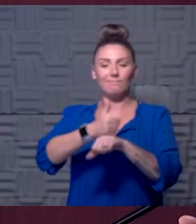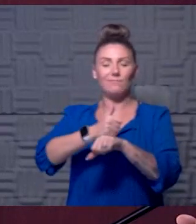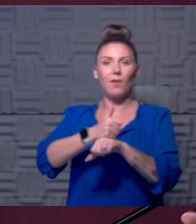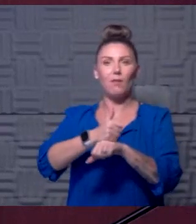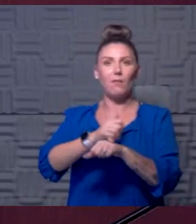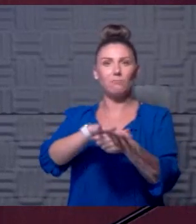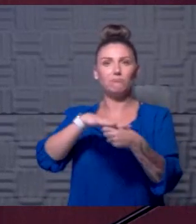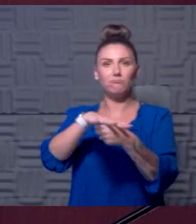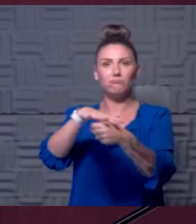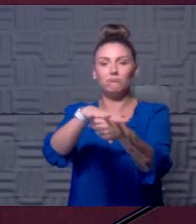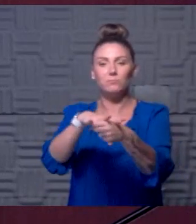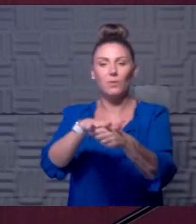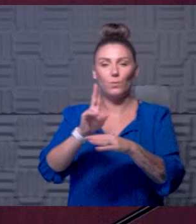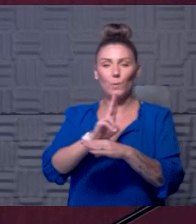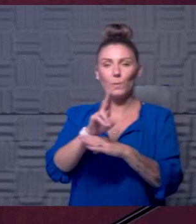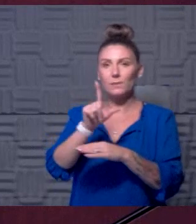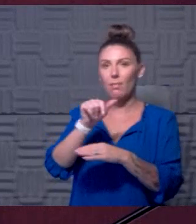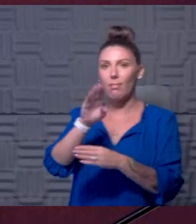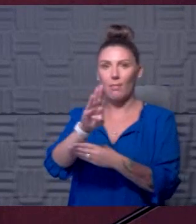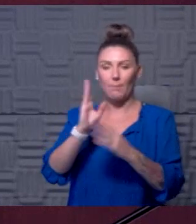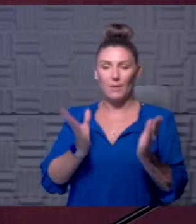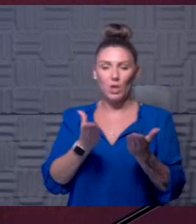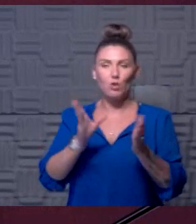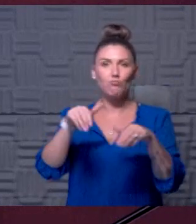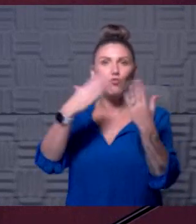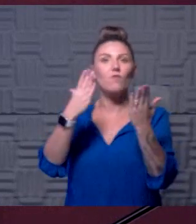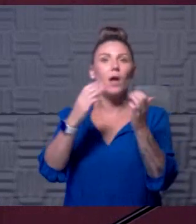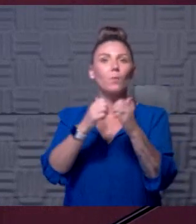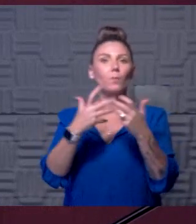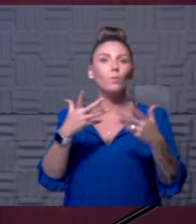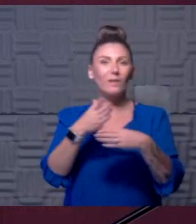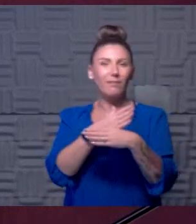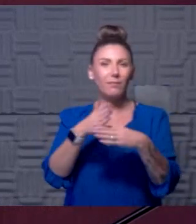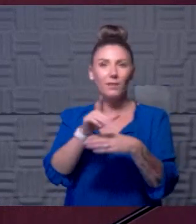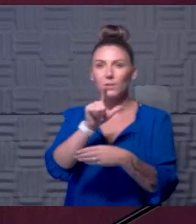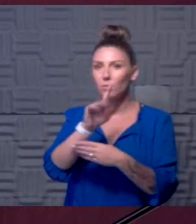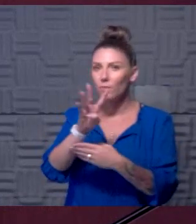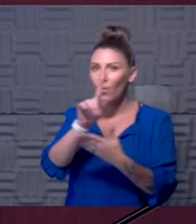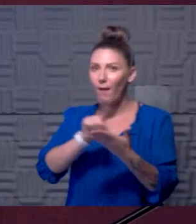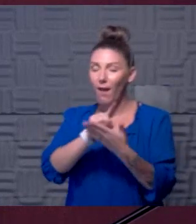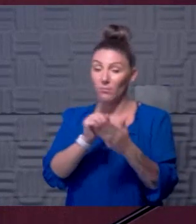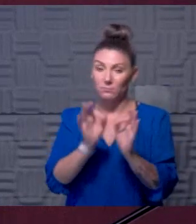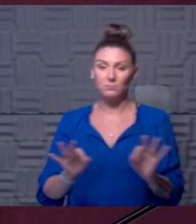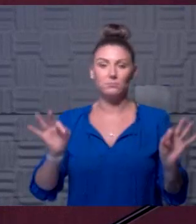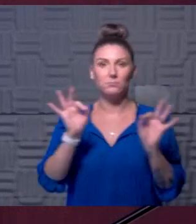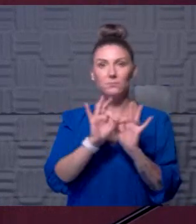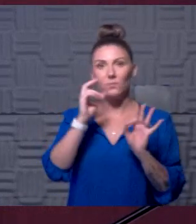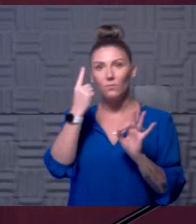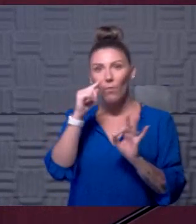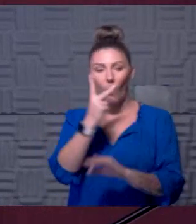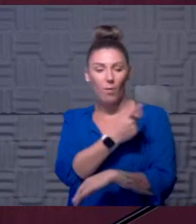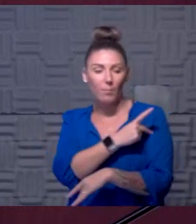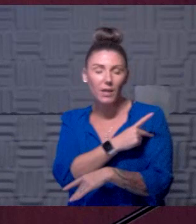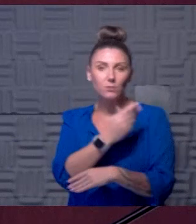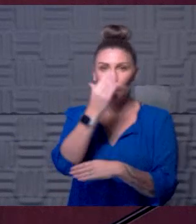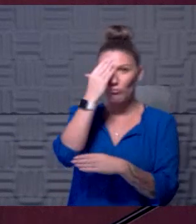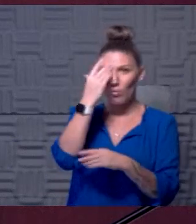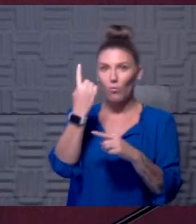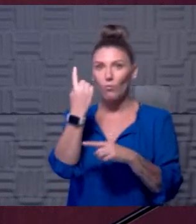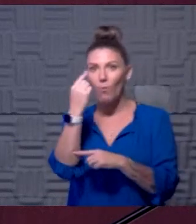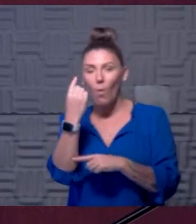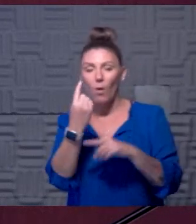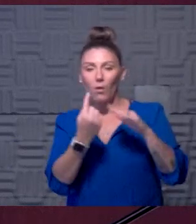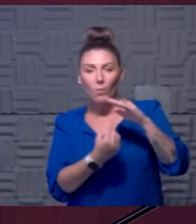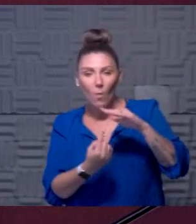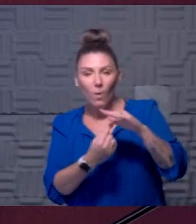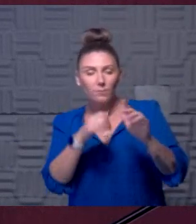going to run it through our lab here and provide those results within 24 hours. It's critical for, of course, patients to know for quarantine purposes, but